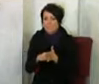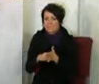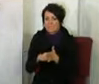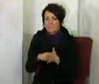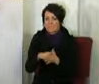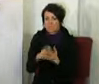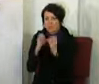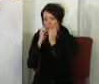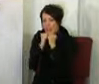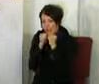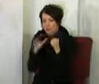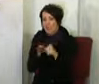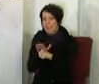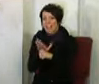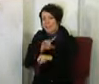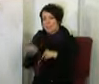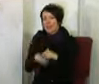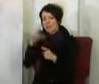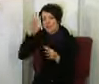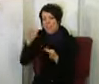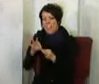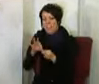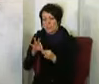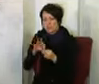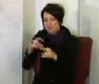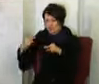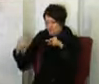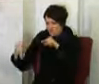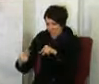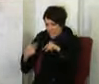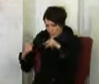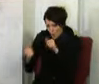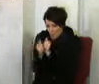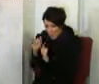care enough about your faith to wrestle with it.